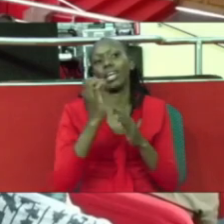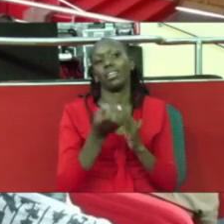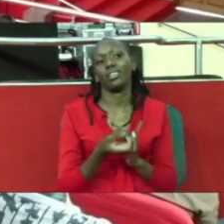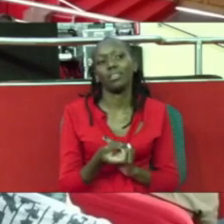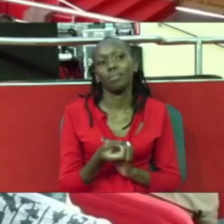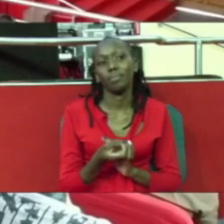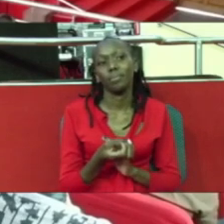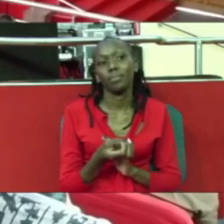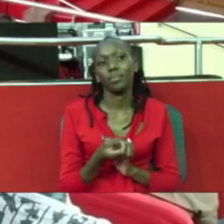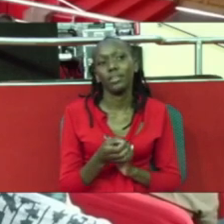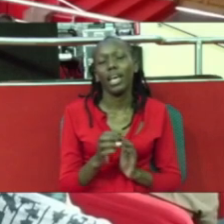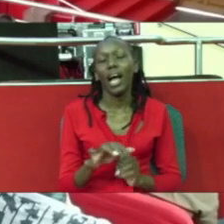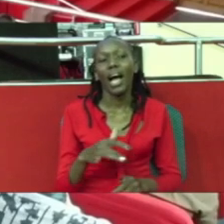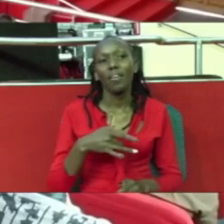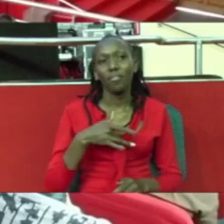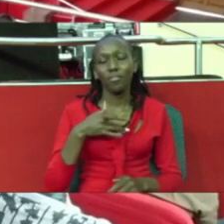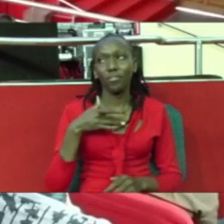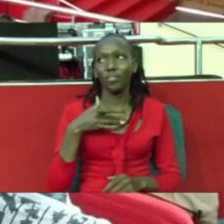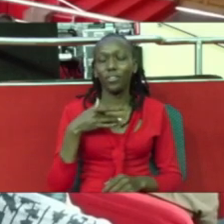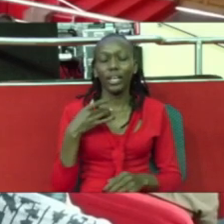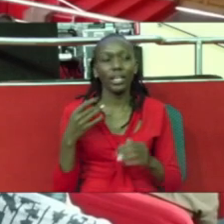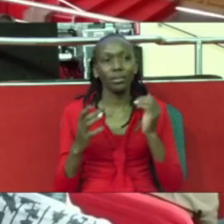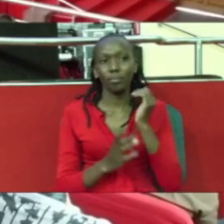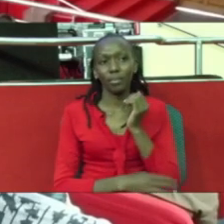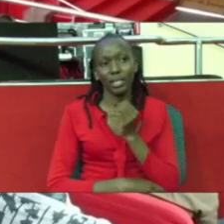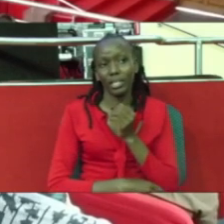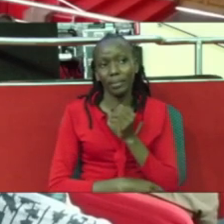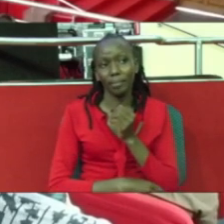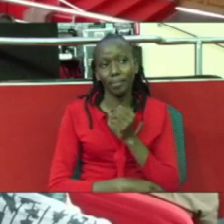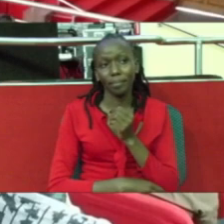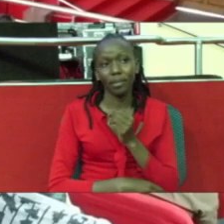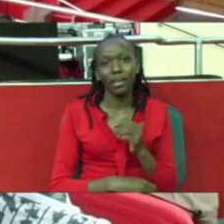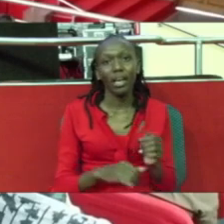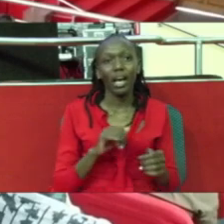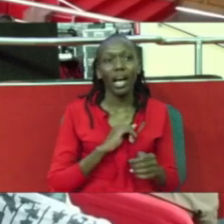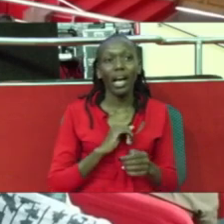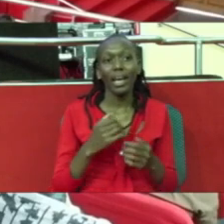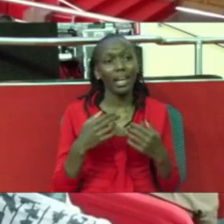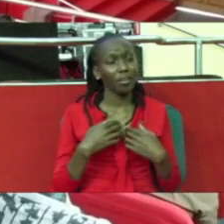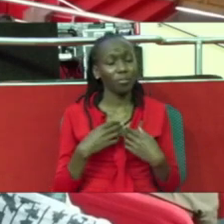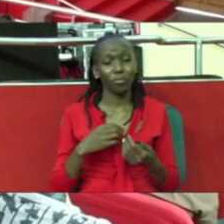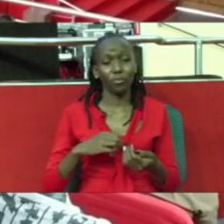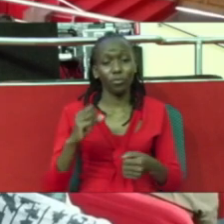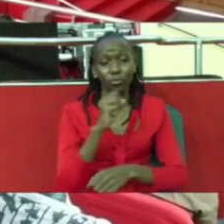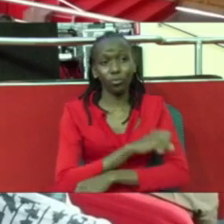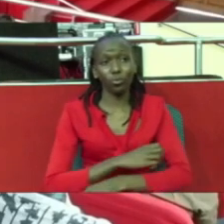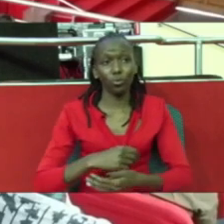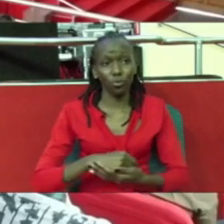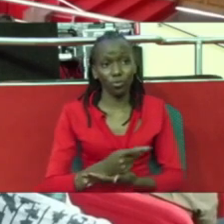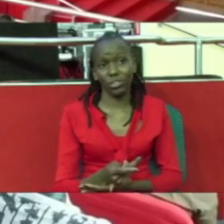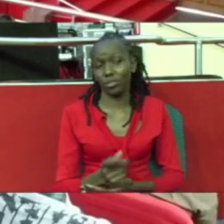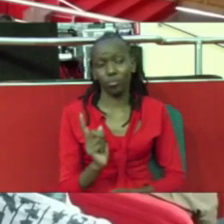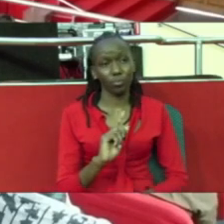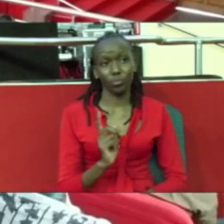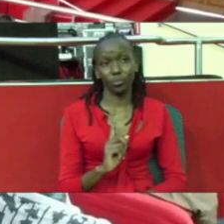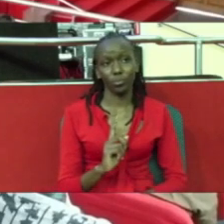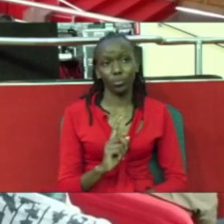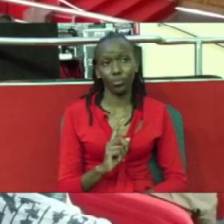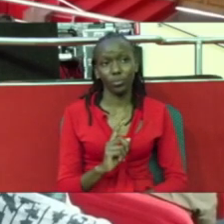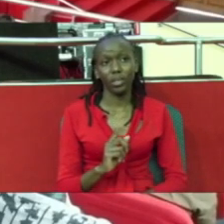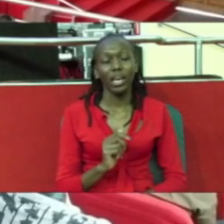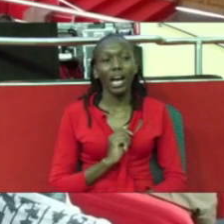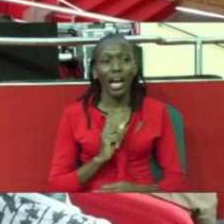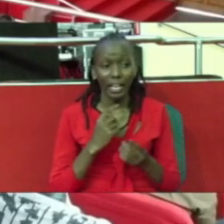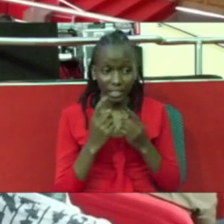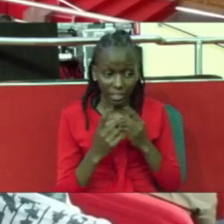kitu. I did not have the school fees. Hasikuwa na karo ya shule. But I told the girl, lakini kamwambia yule, that Monday you're supposed to join